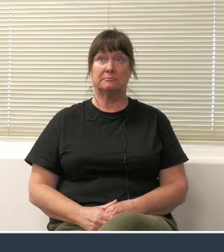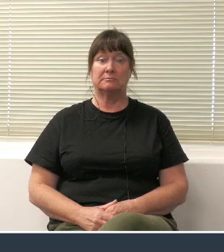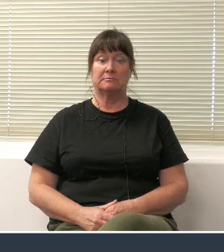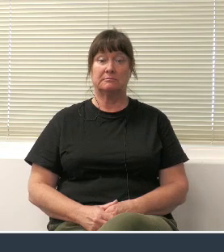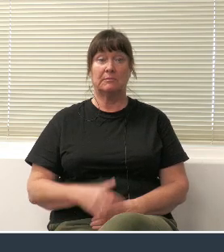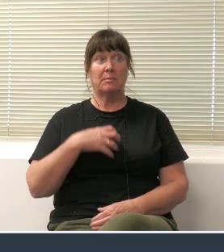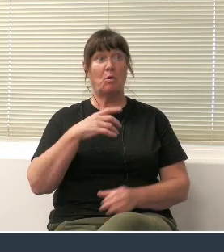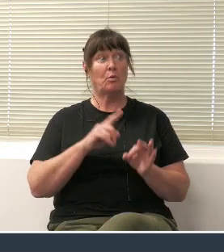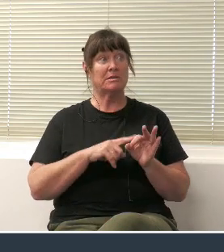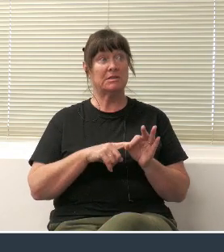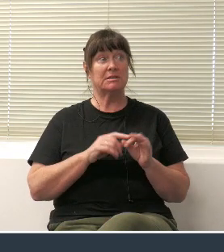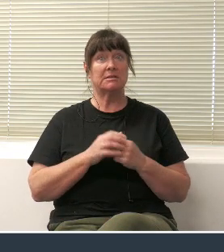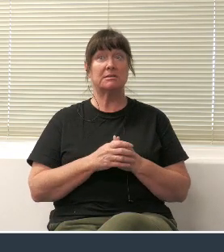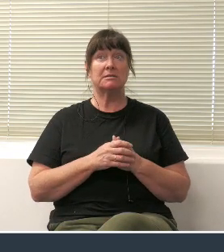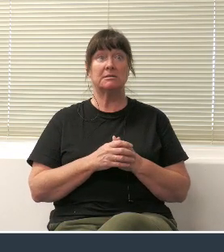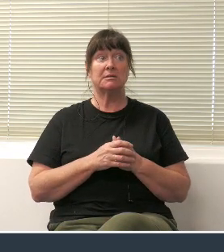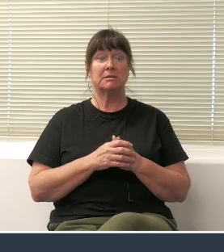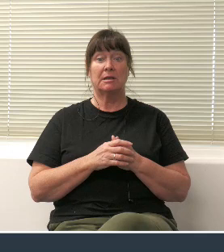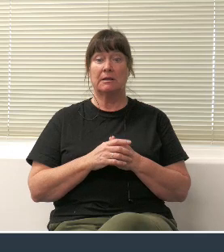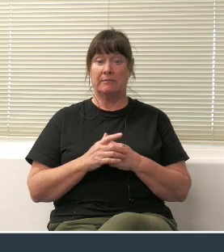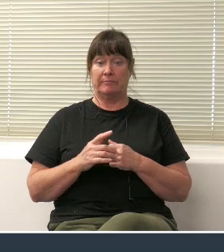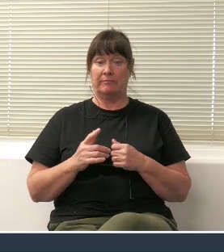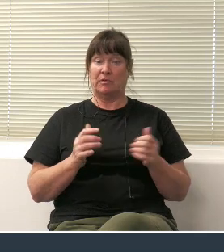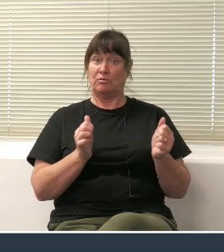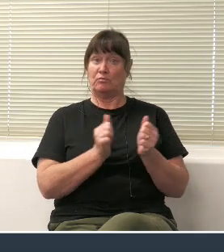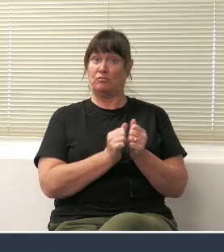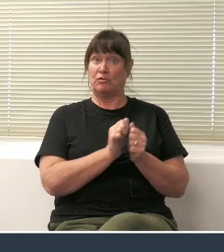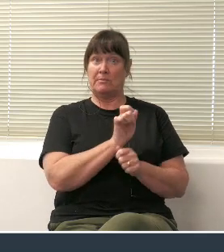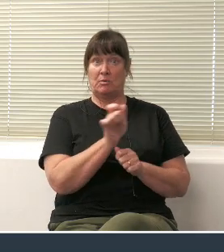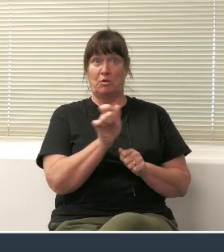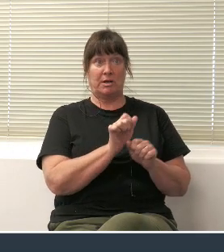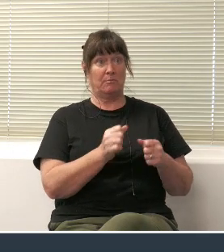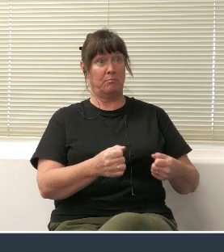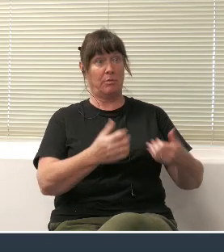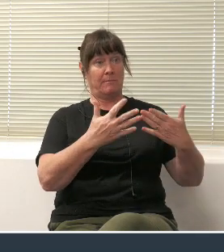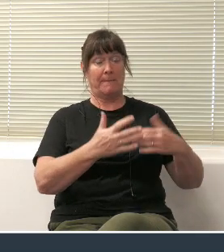Any further questions? I'm just asking Carolyn to pop up the resolution.